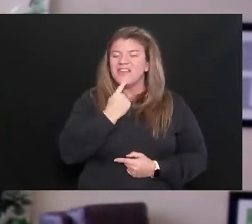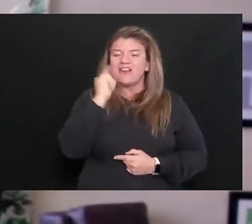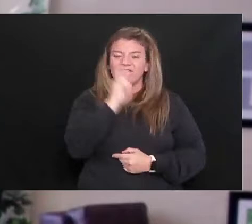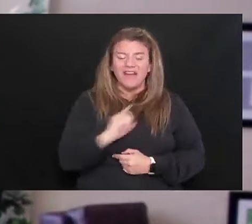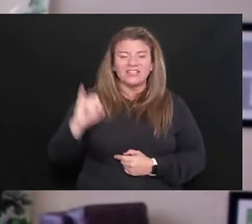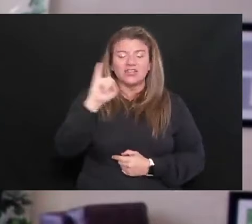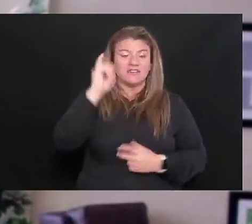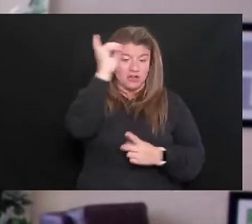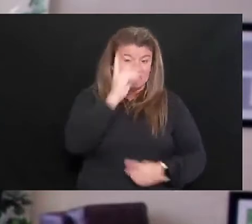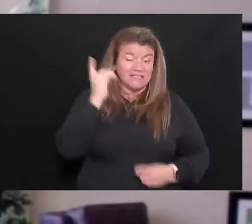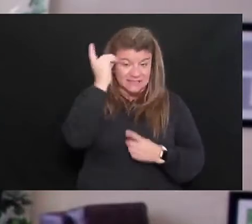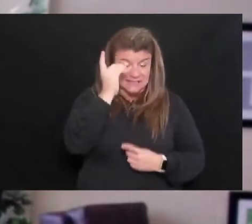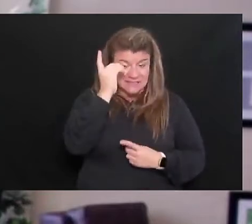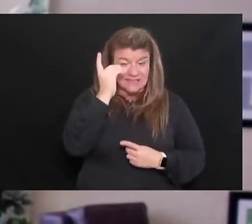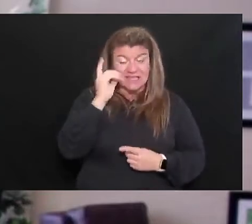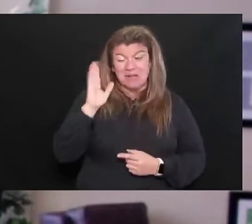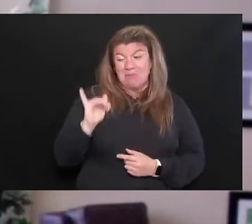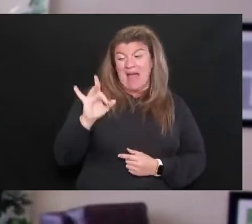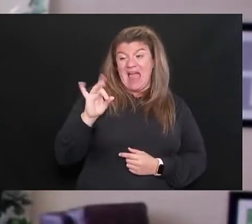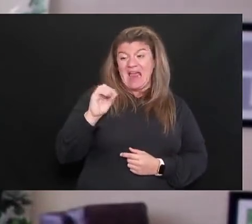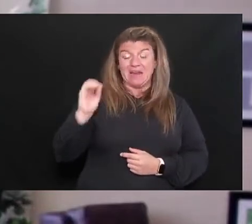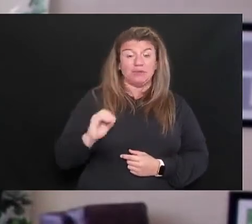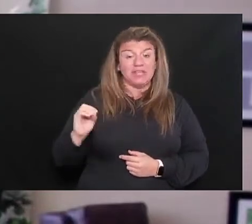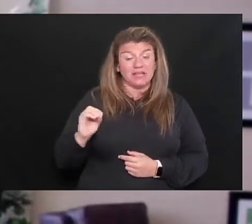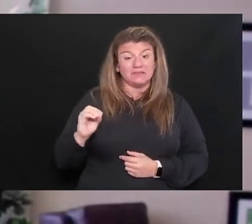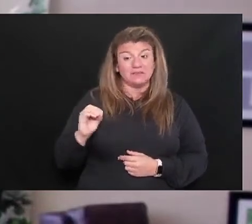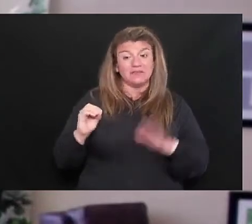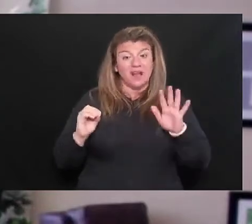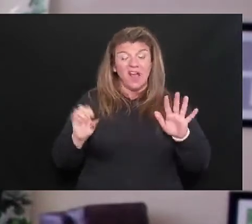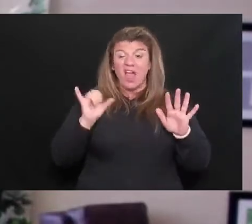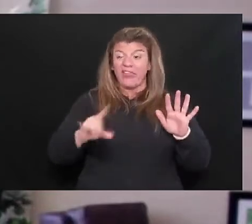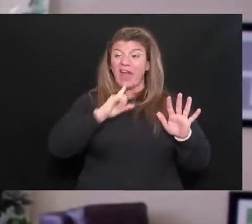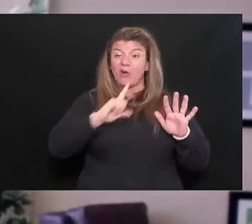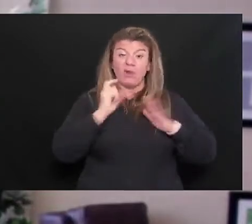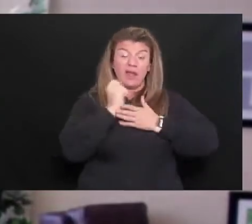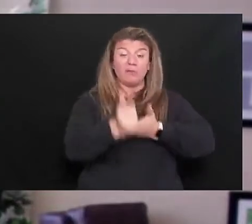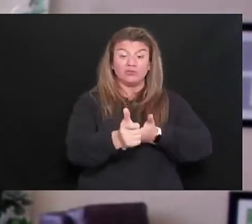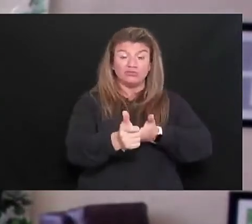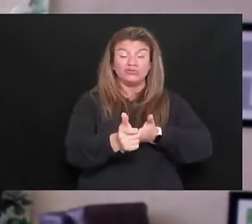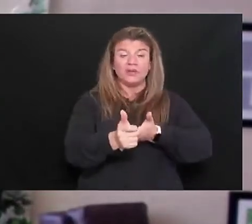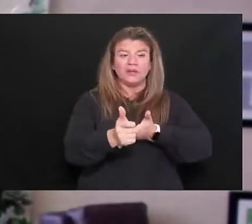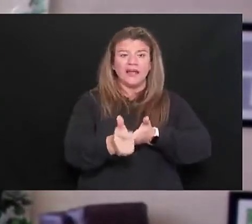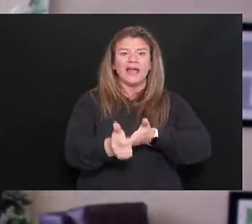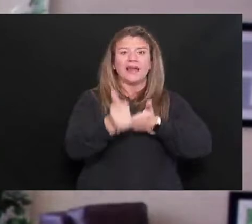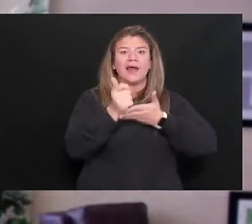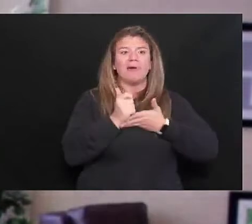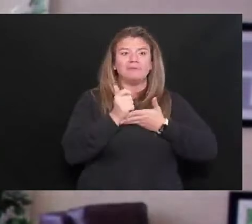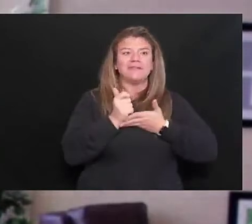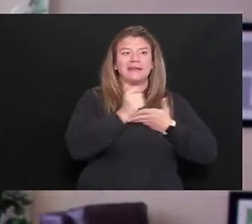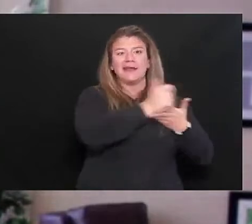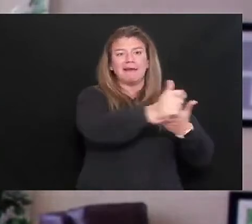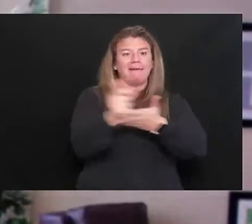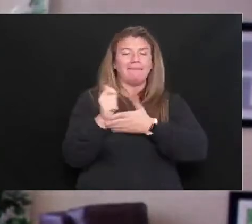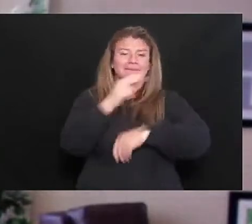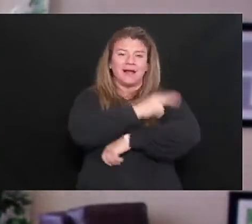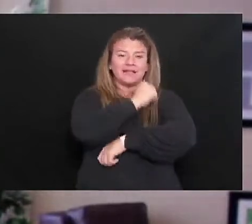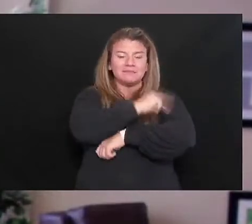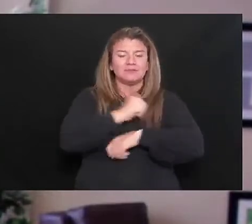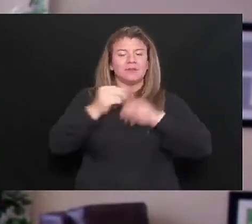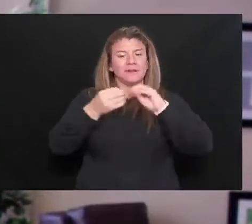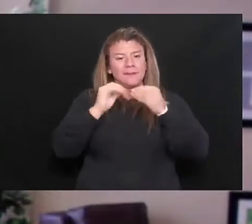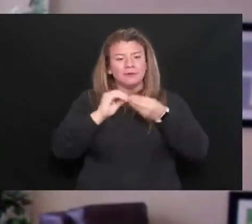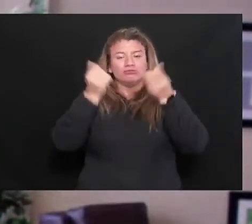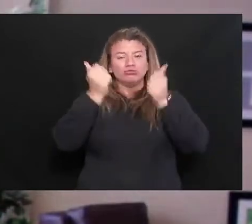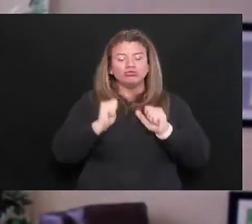or disease by 80%. And that certainly helps you, and it helps the hospital system that we're still trying